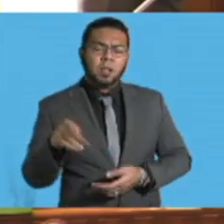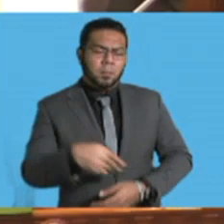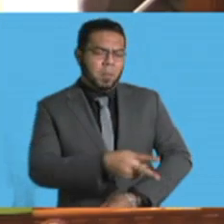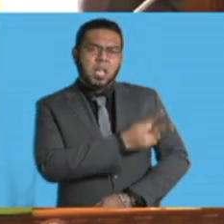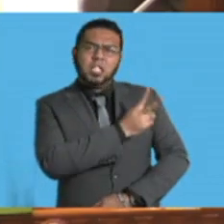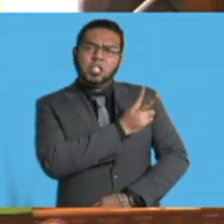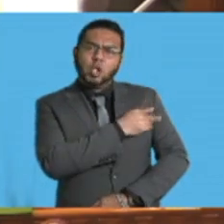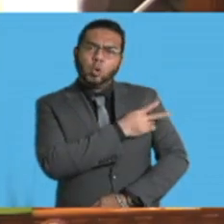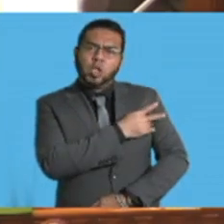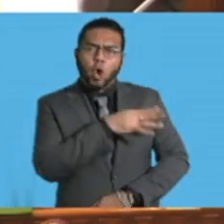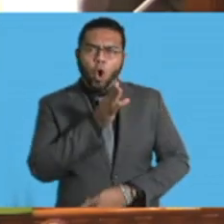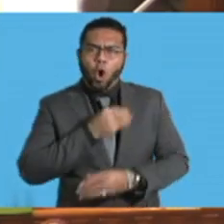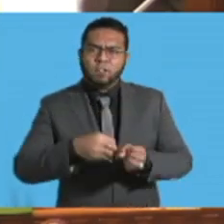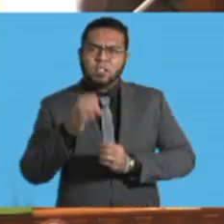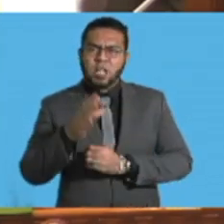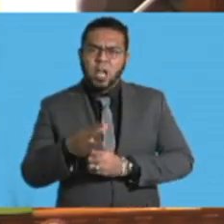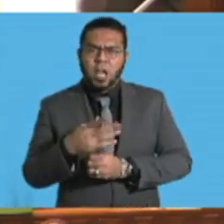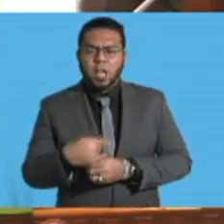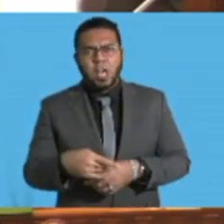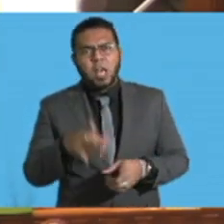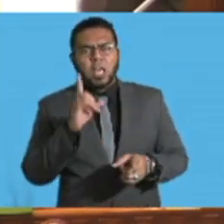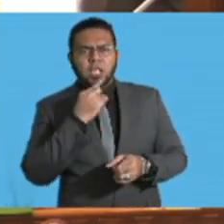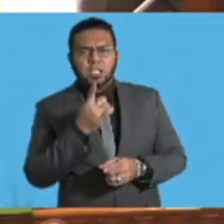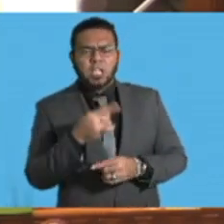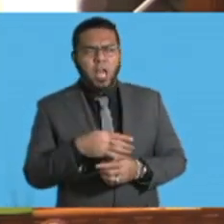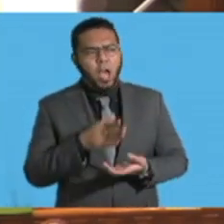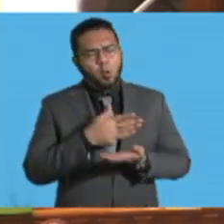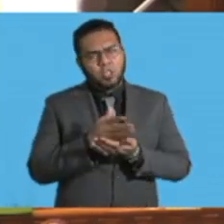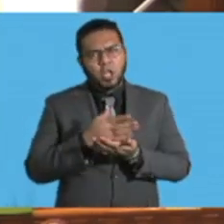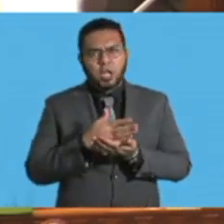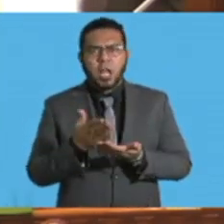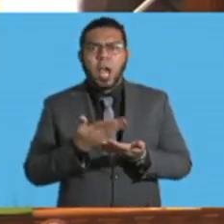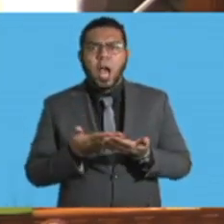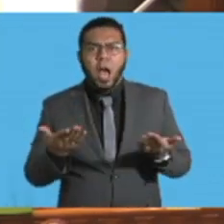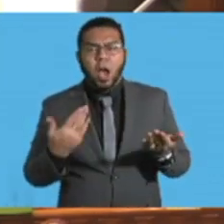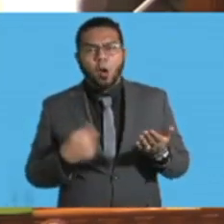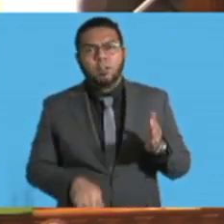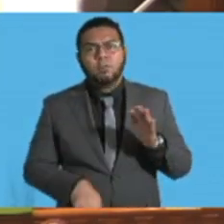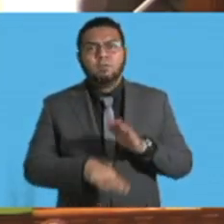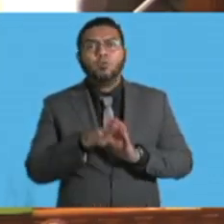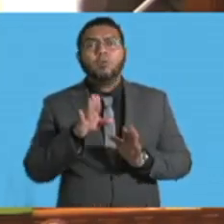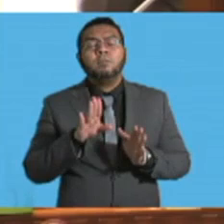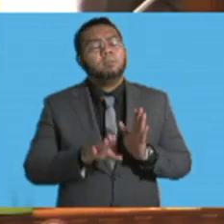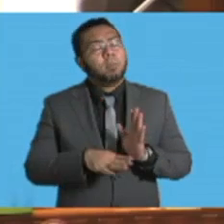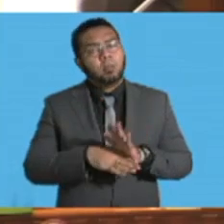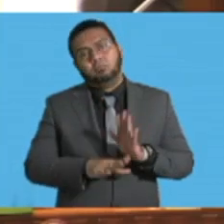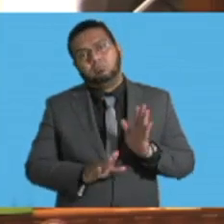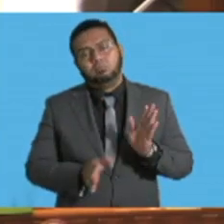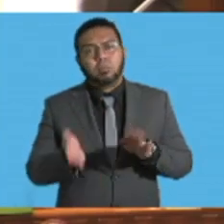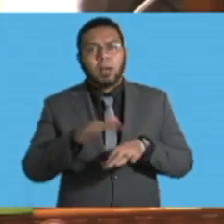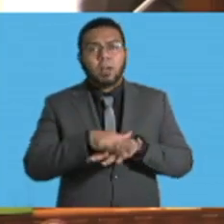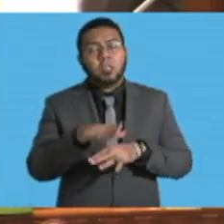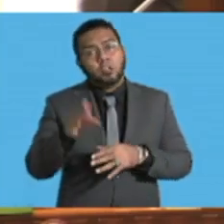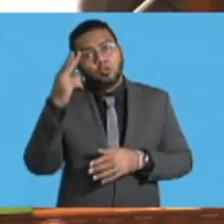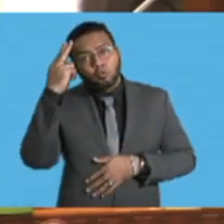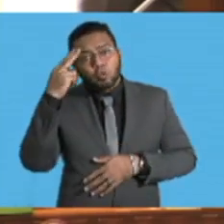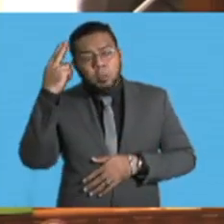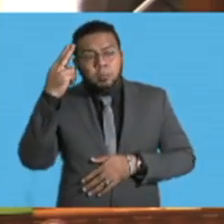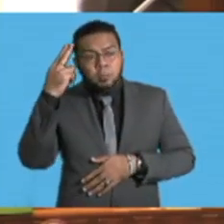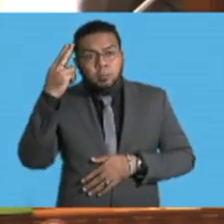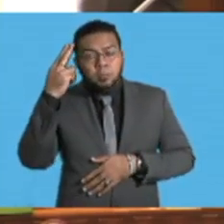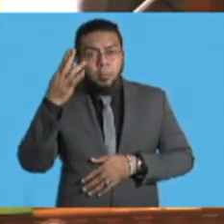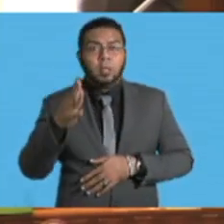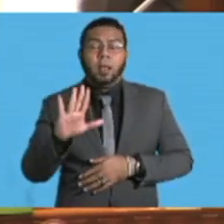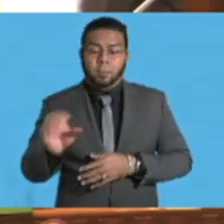security officer, and he was sharing how Topper scheme and TEL scheme actually fulfilled his dream and his children's dream